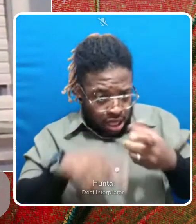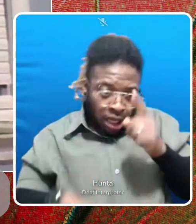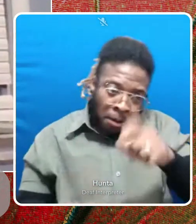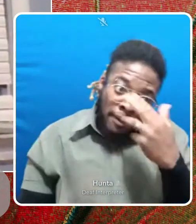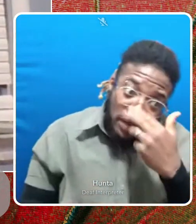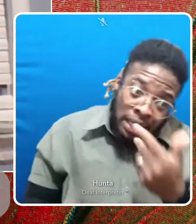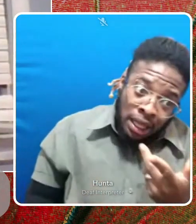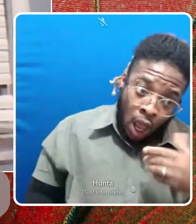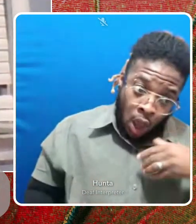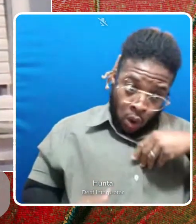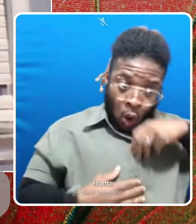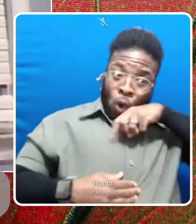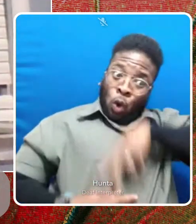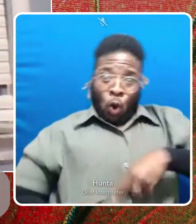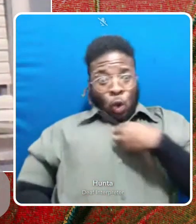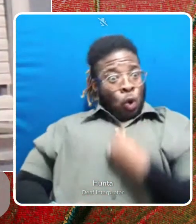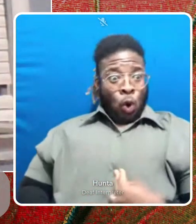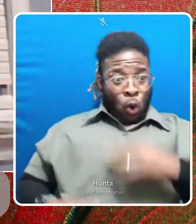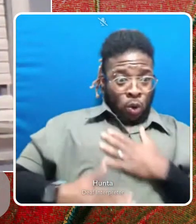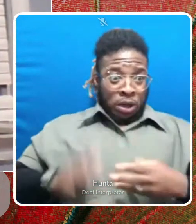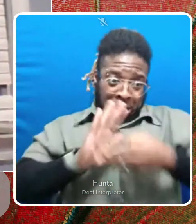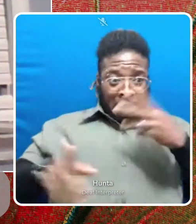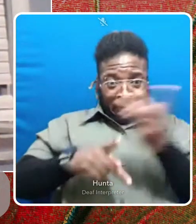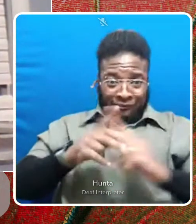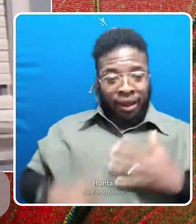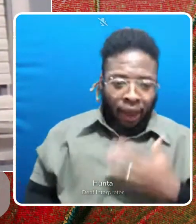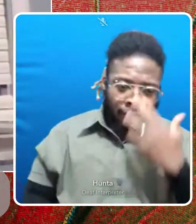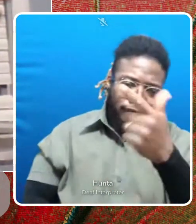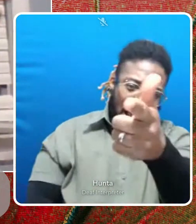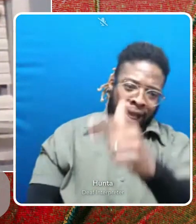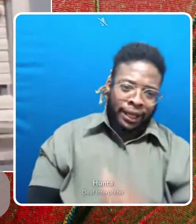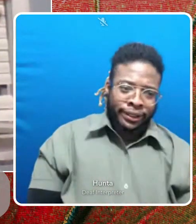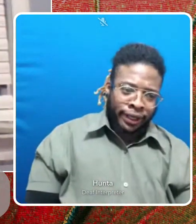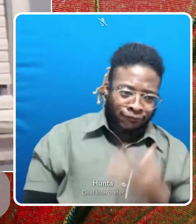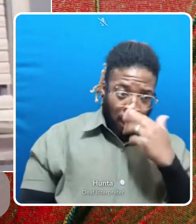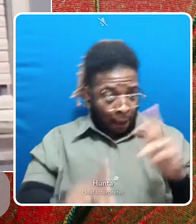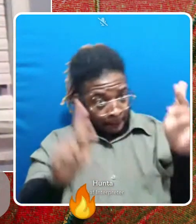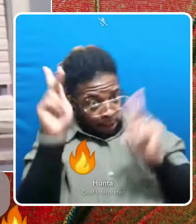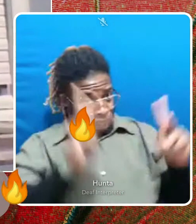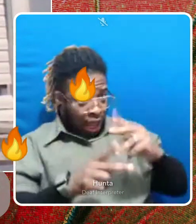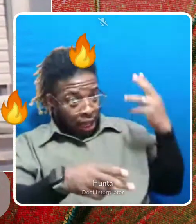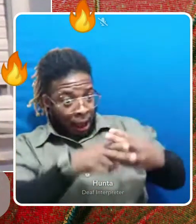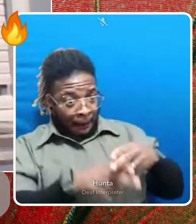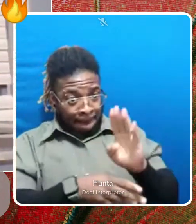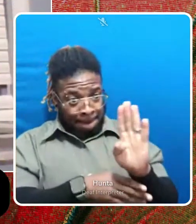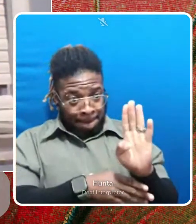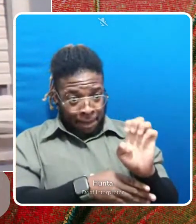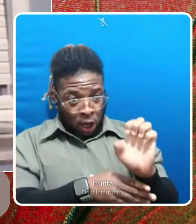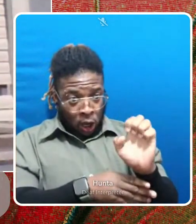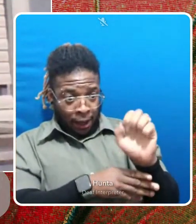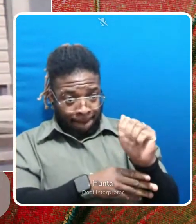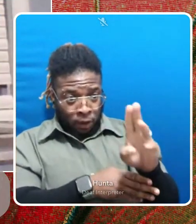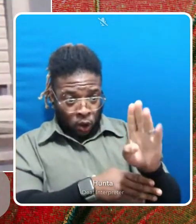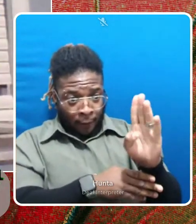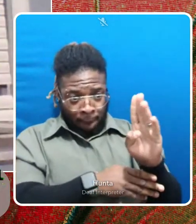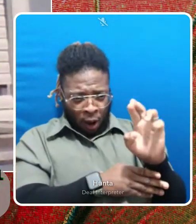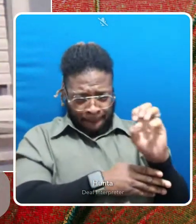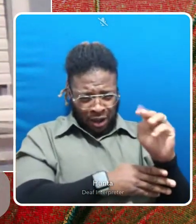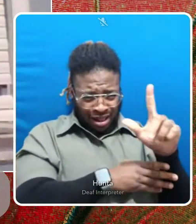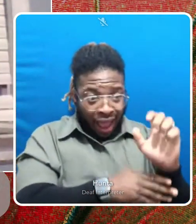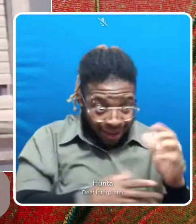professional? And of course it's made by them white folk named Bo Brummel. Now that three-piece straight jacket is a